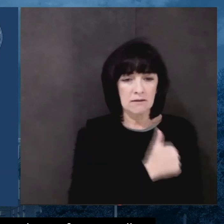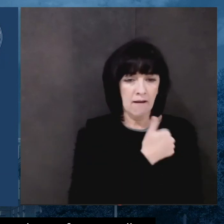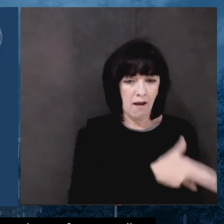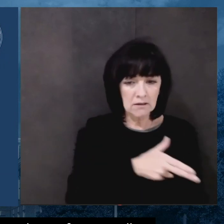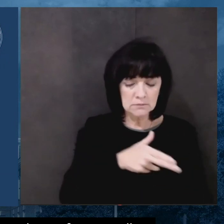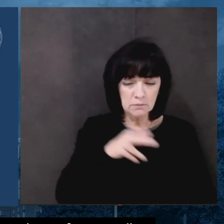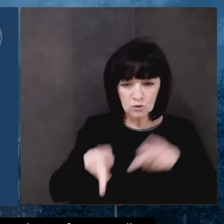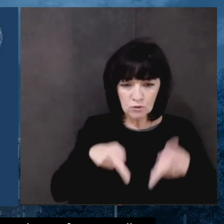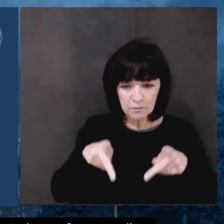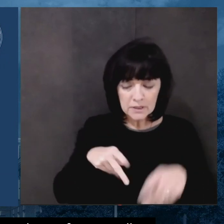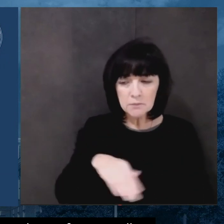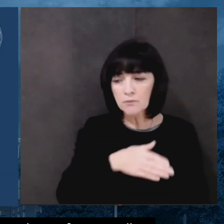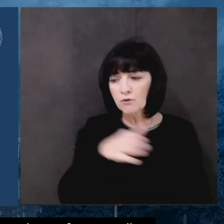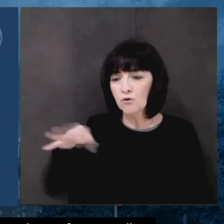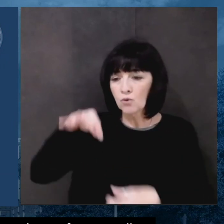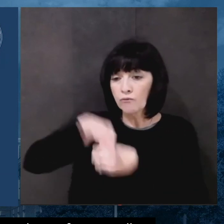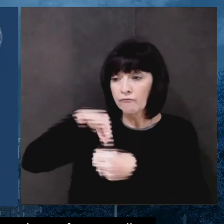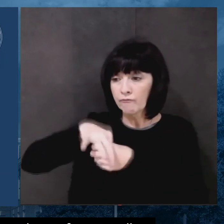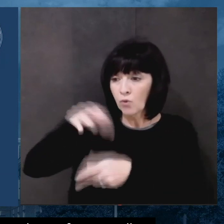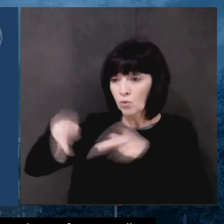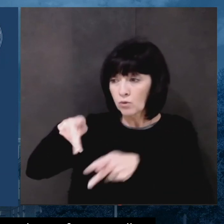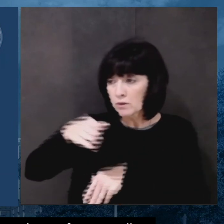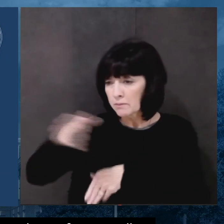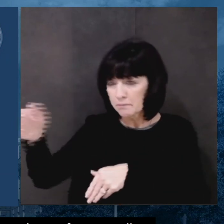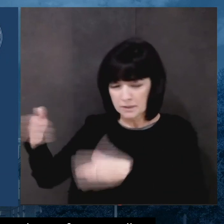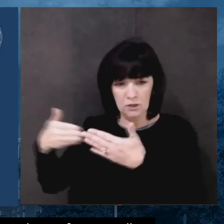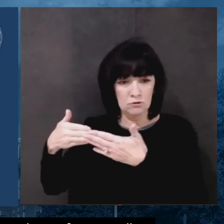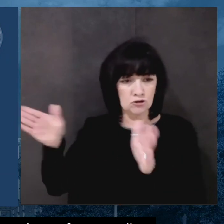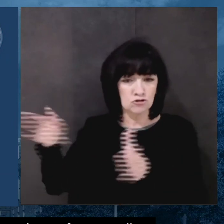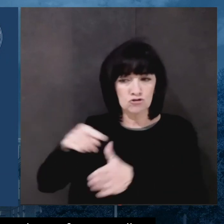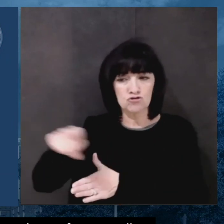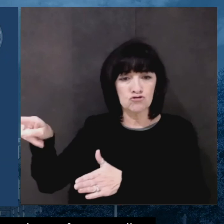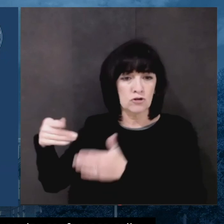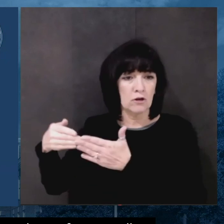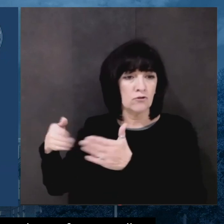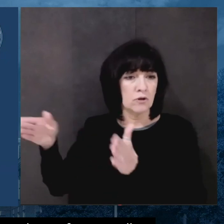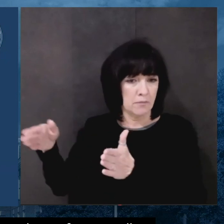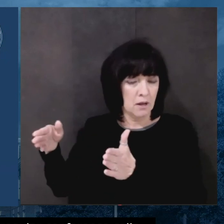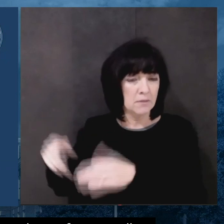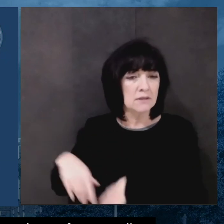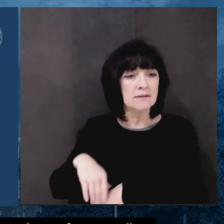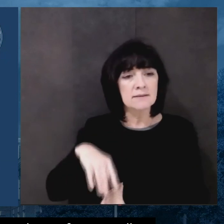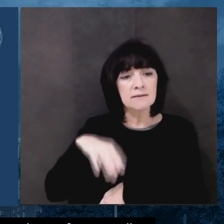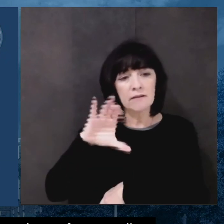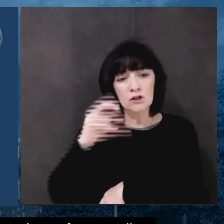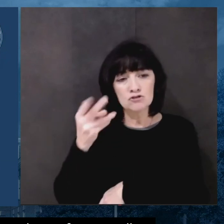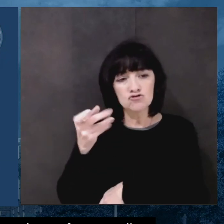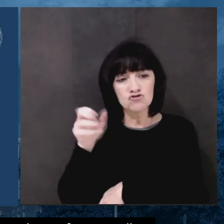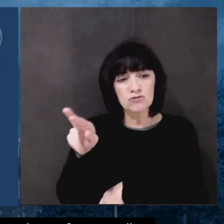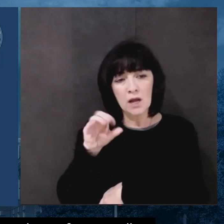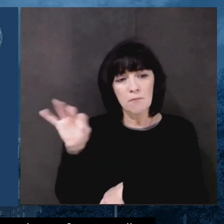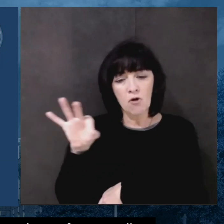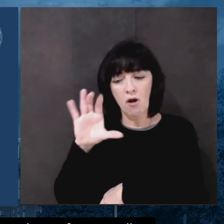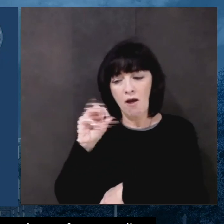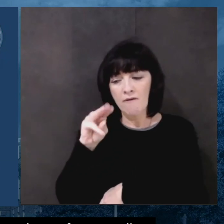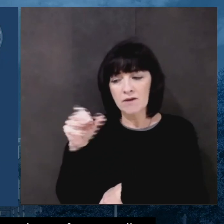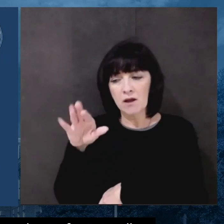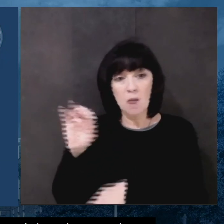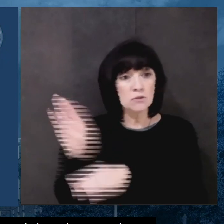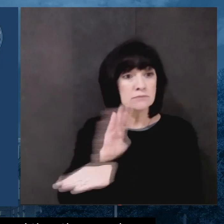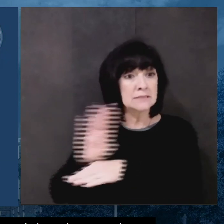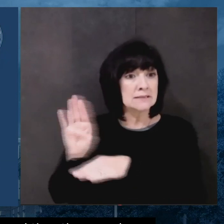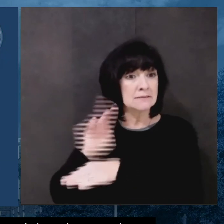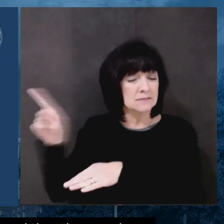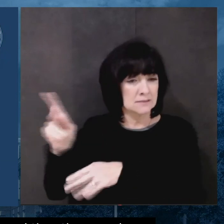other elected officials, including members of the General Assembly, with the Chambers of Commerce. We had a